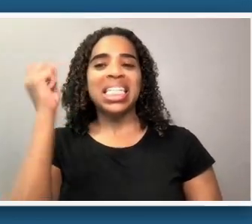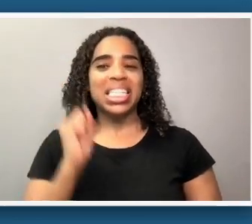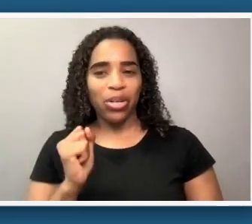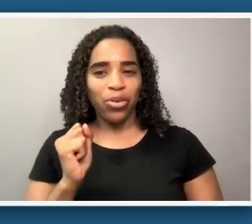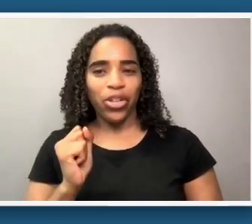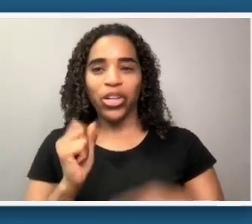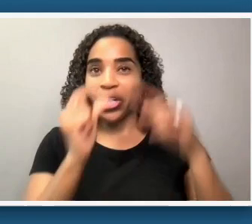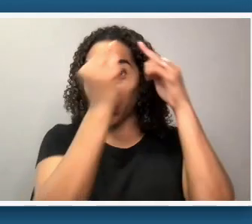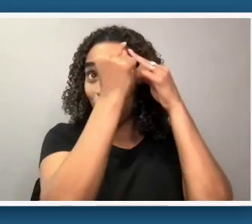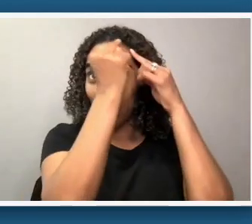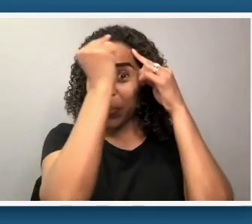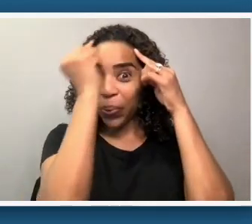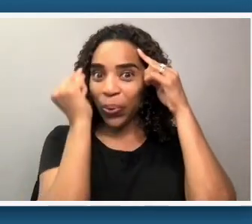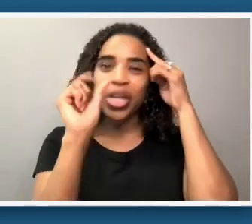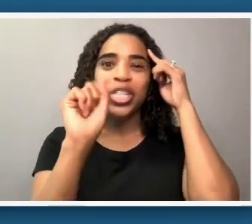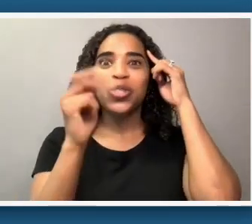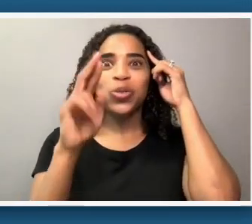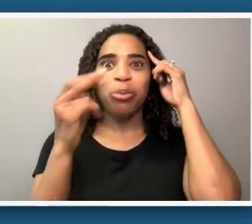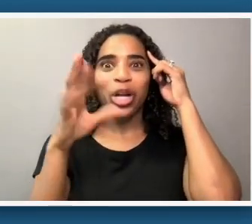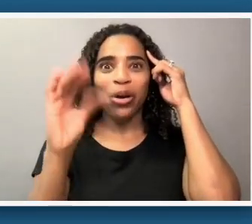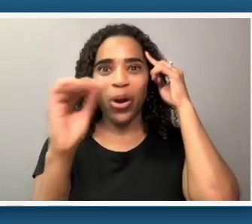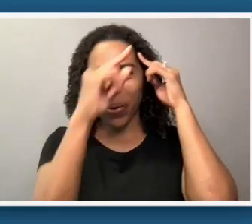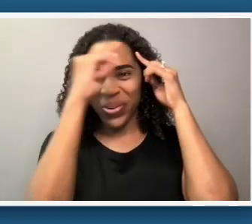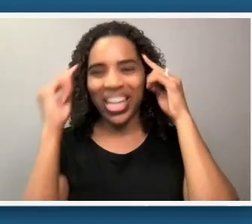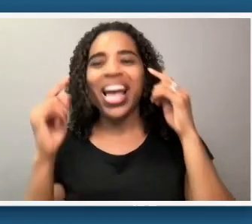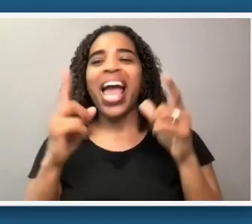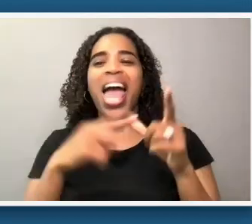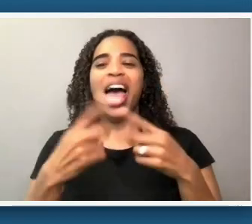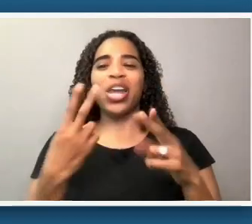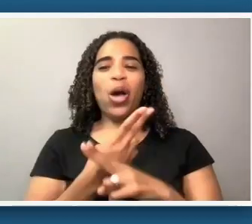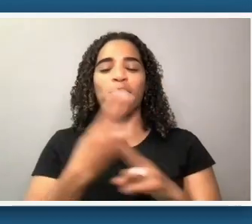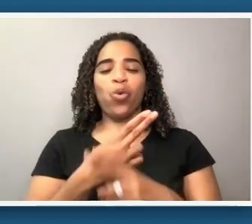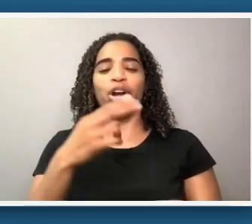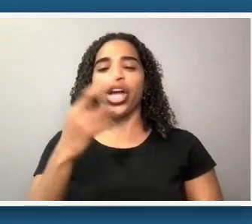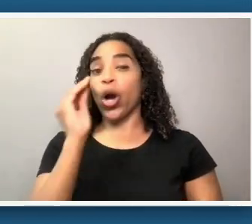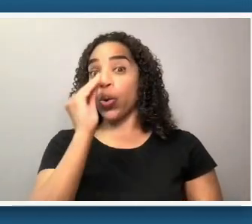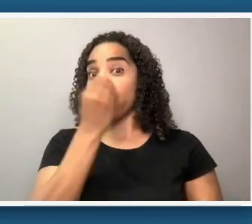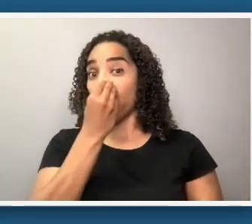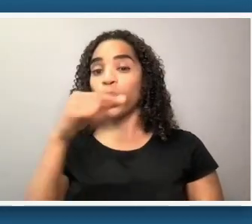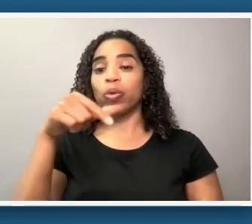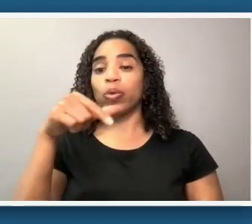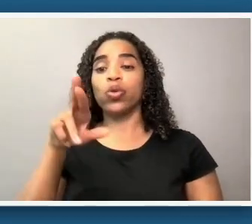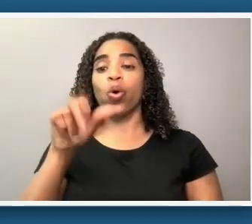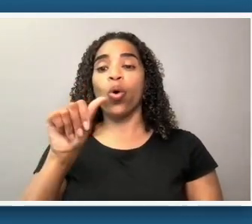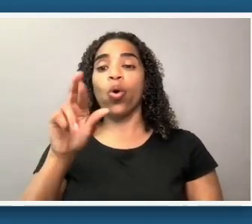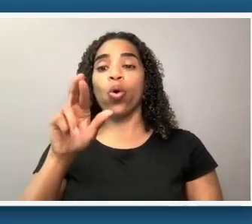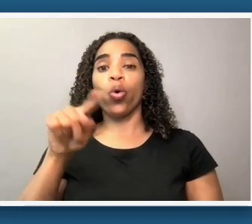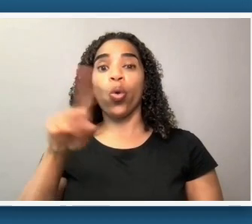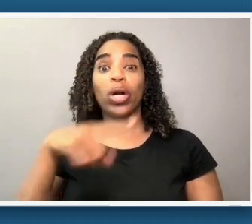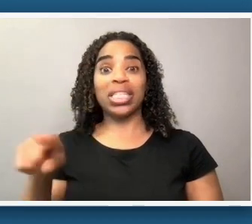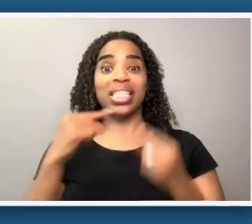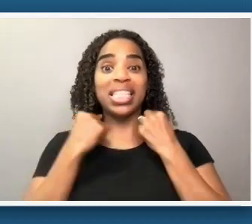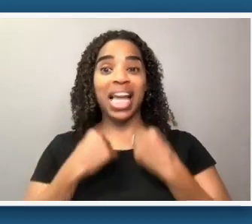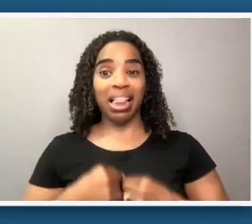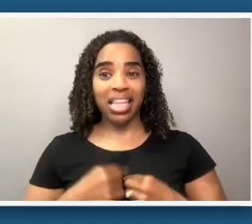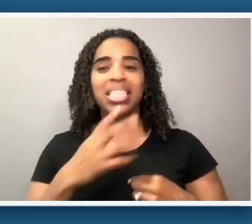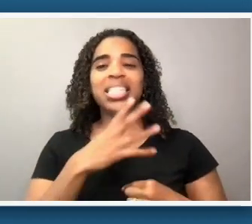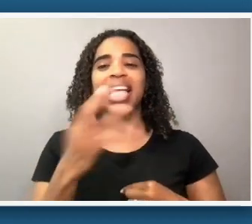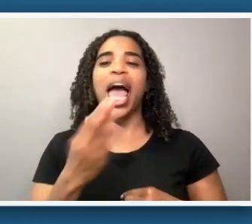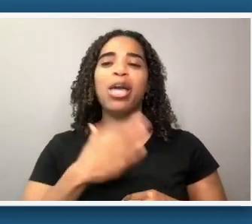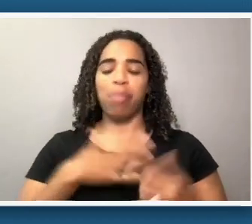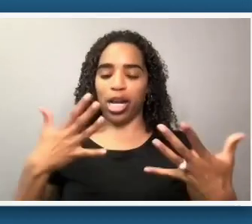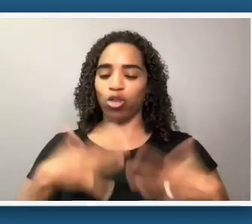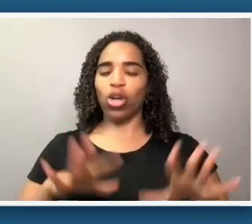streak, and I'm wearing a rose quartz necklace, and I'm wearing a coral colored dress.